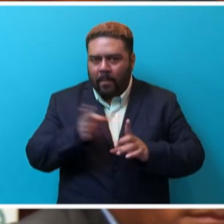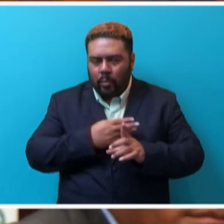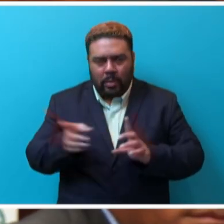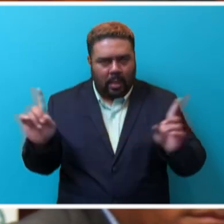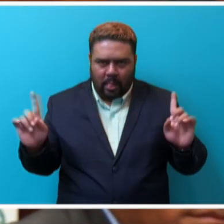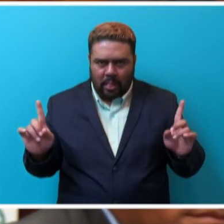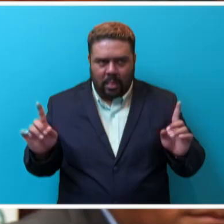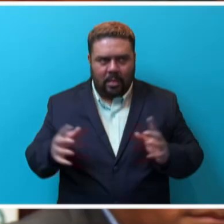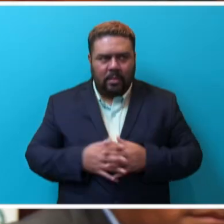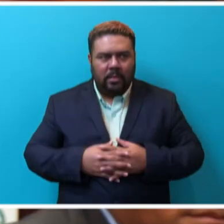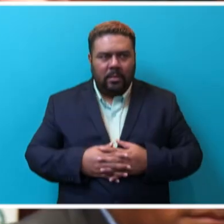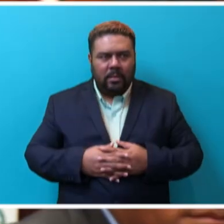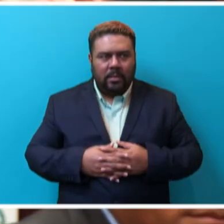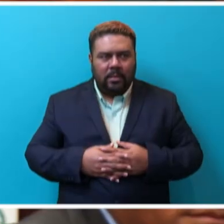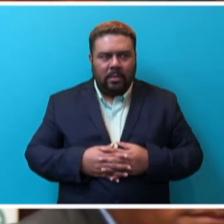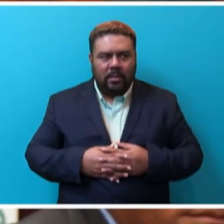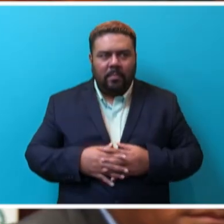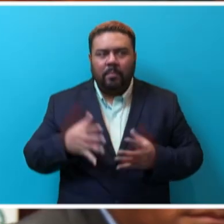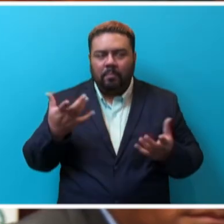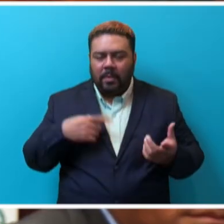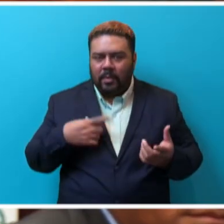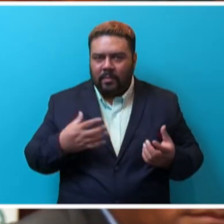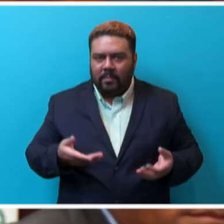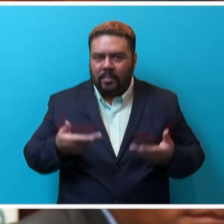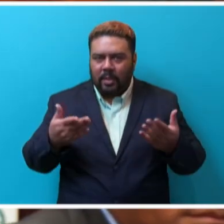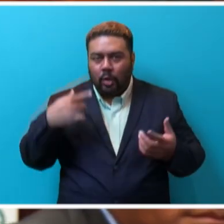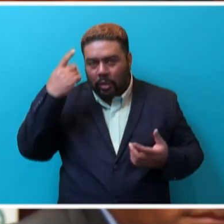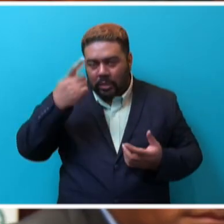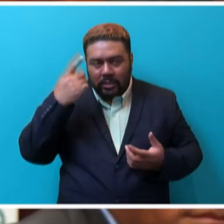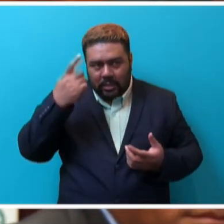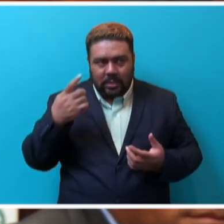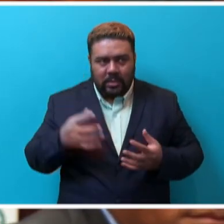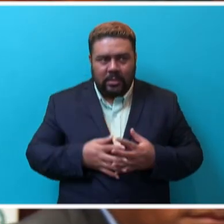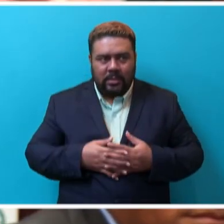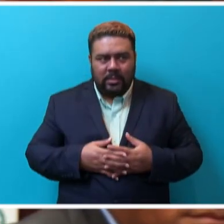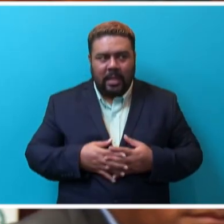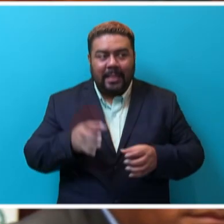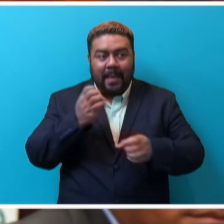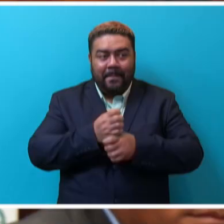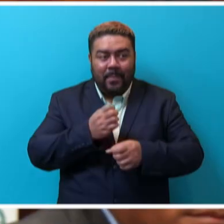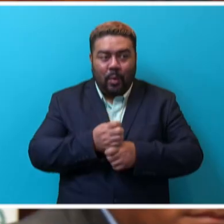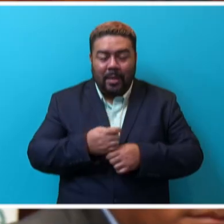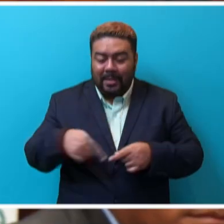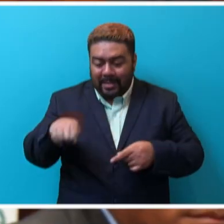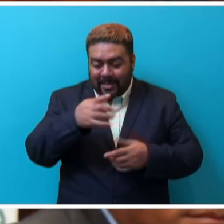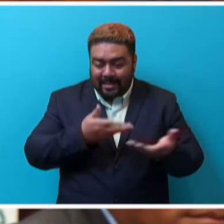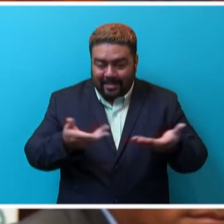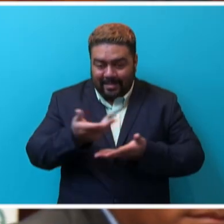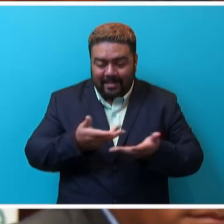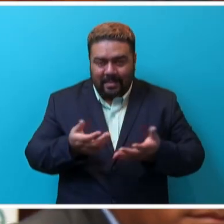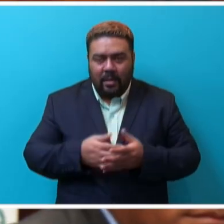this is also because of the submissions and concerns that were raised by the employers during our consultations on